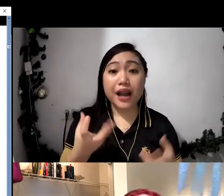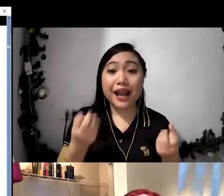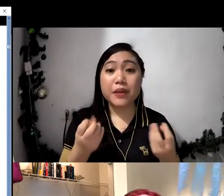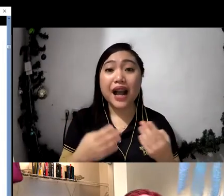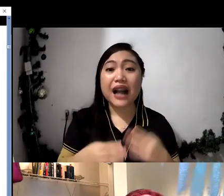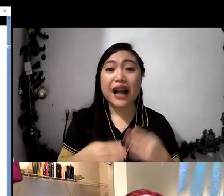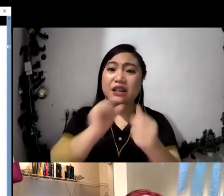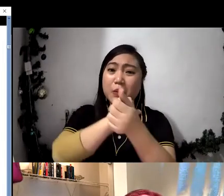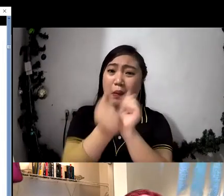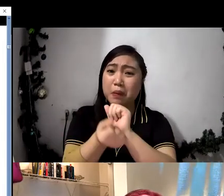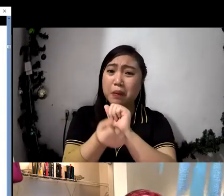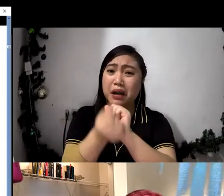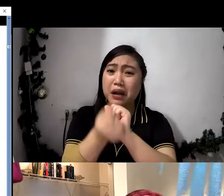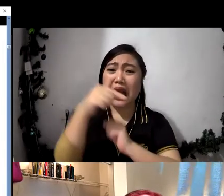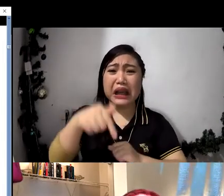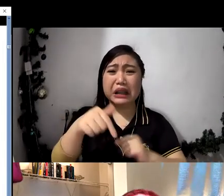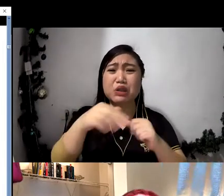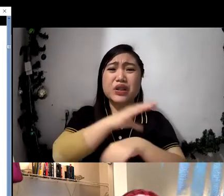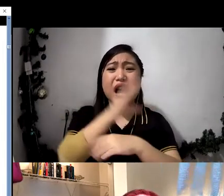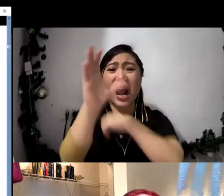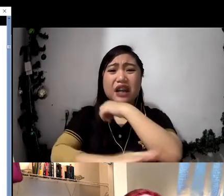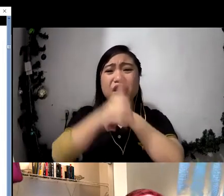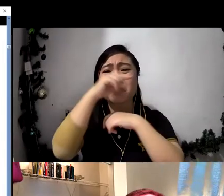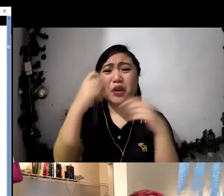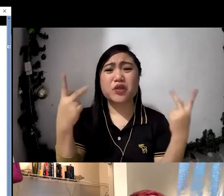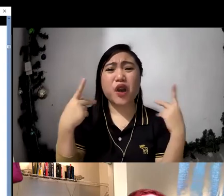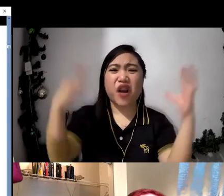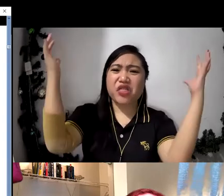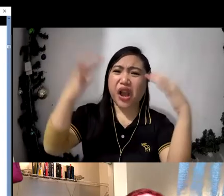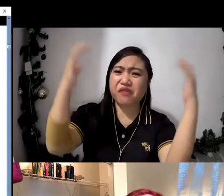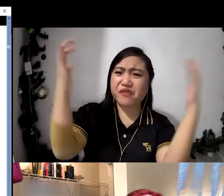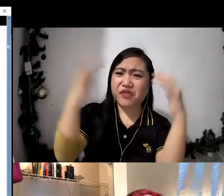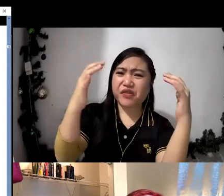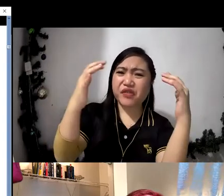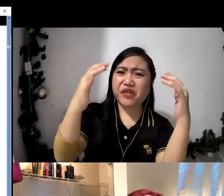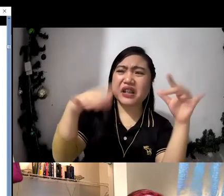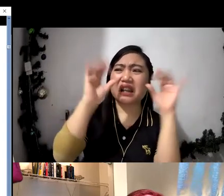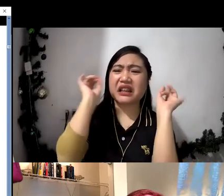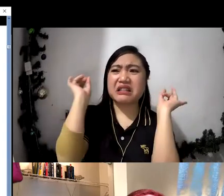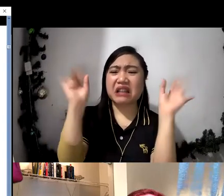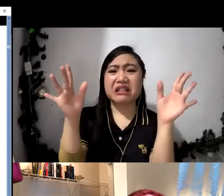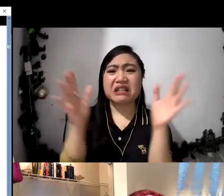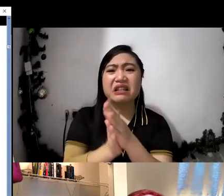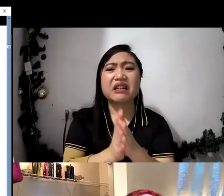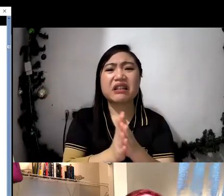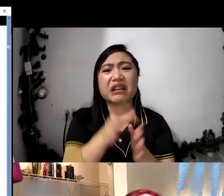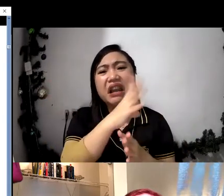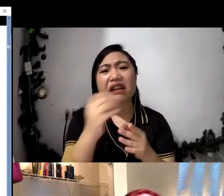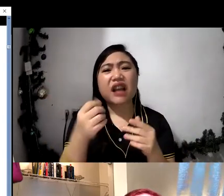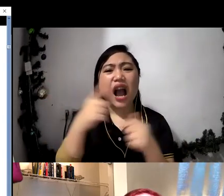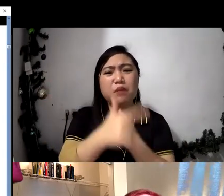ng typhoon, disaster, no. So yung vulnerability ng mga tao because of the global warming is